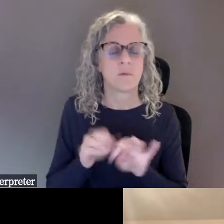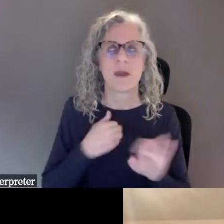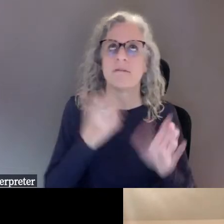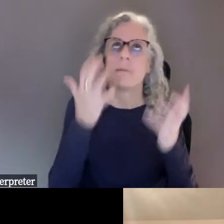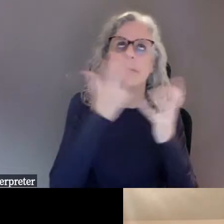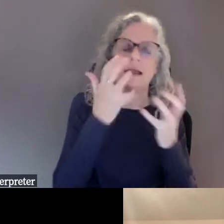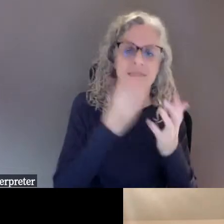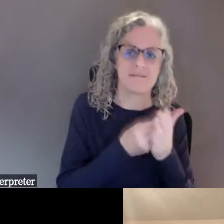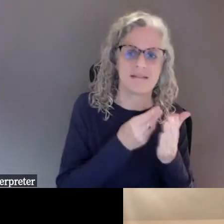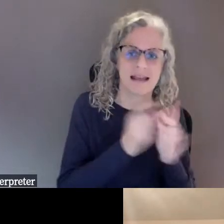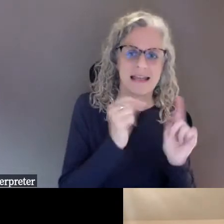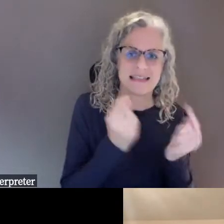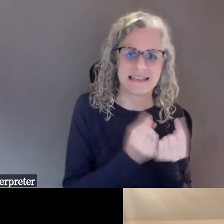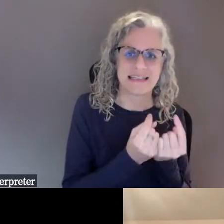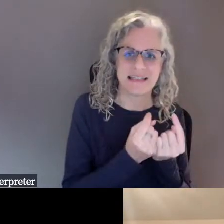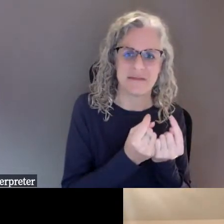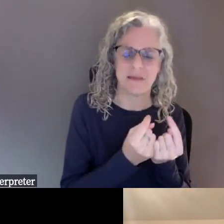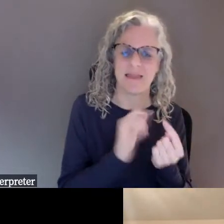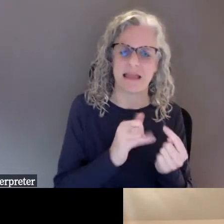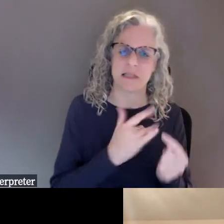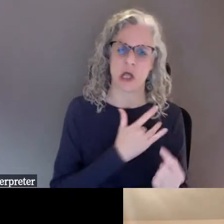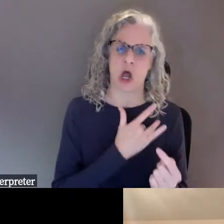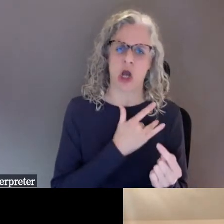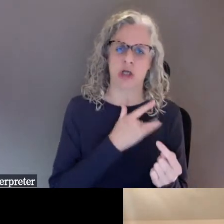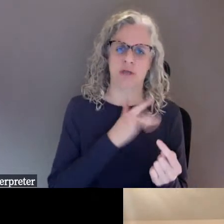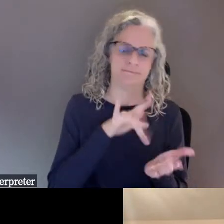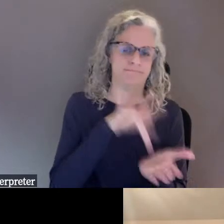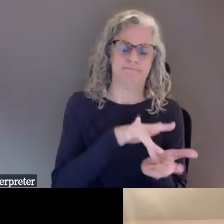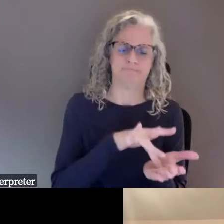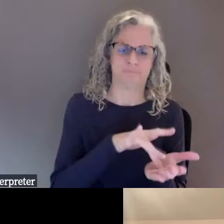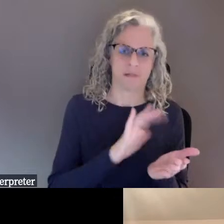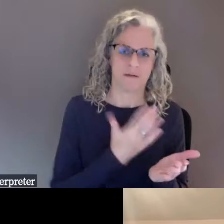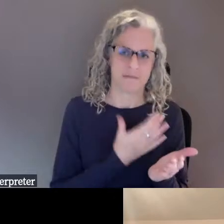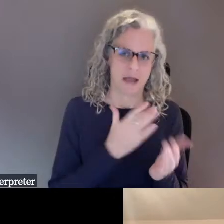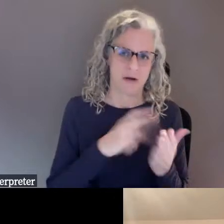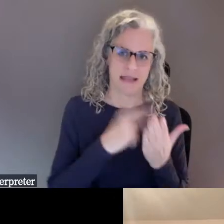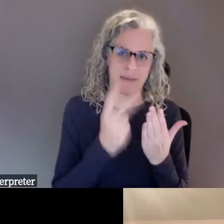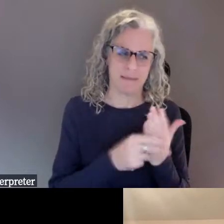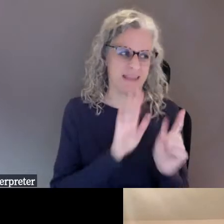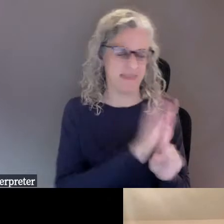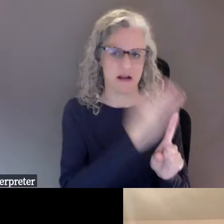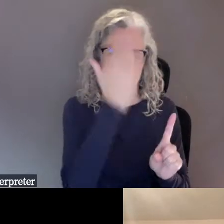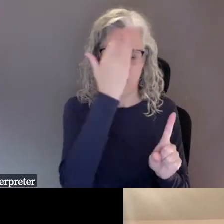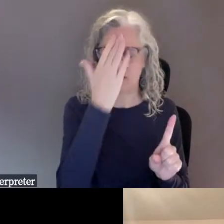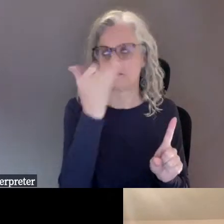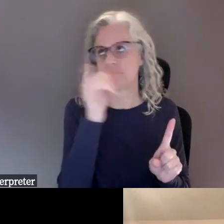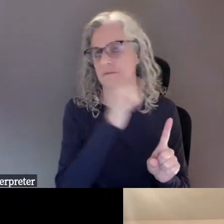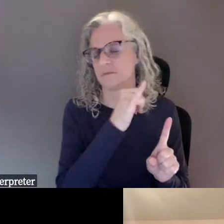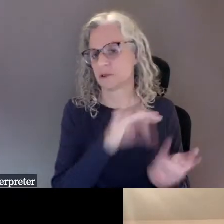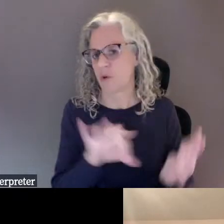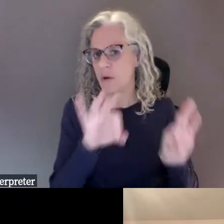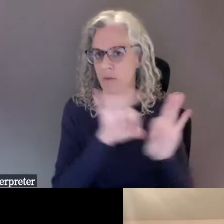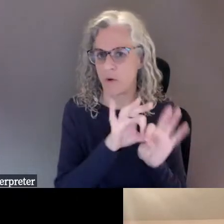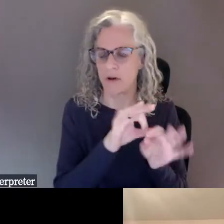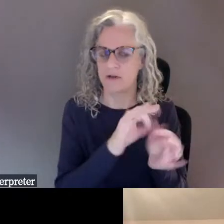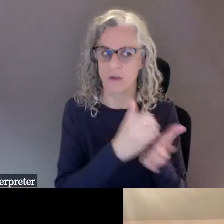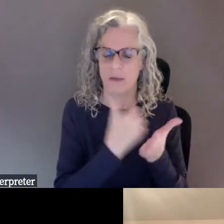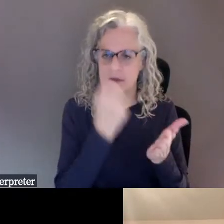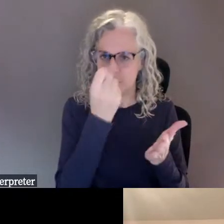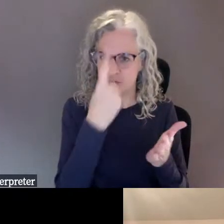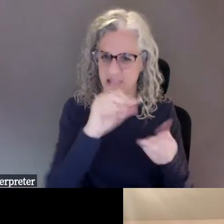always call like the beating heart of our campaign. That knowledge has been so essential for us just to really understand the